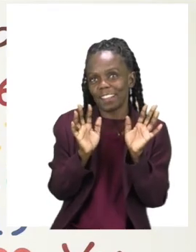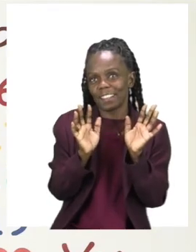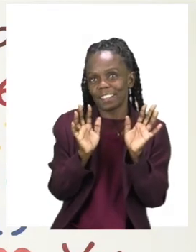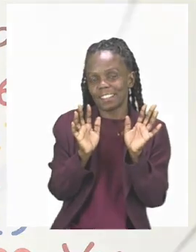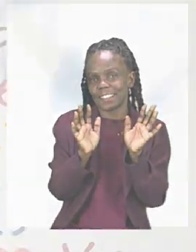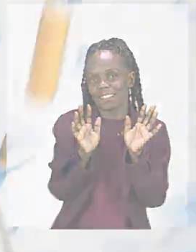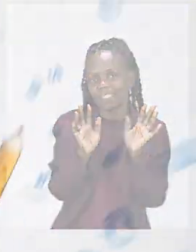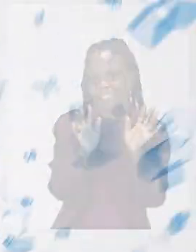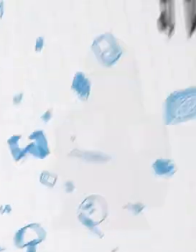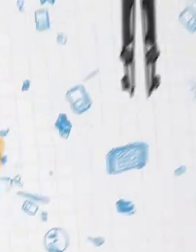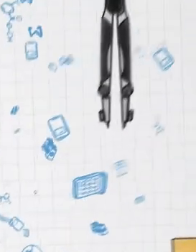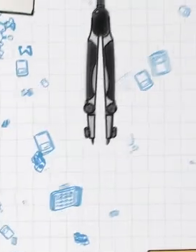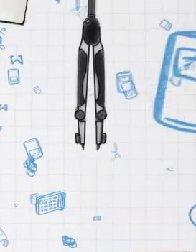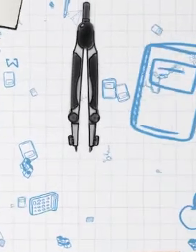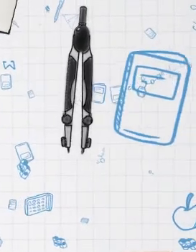goodbye.